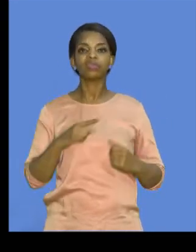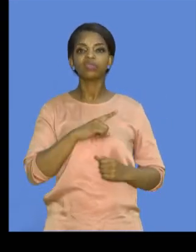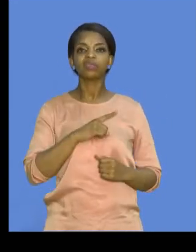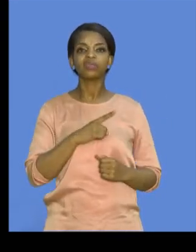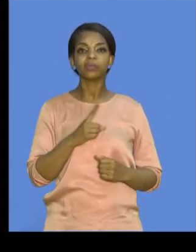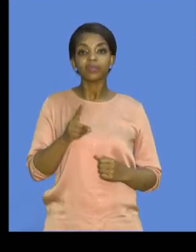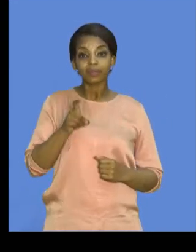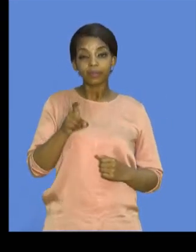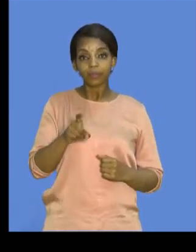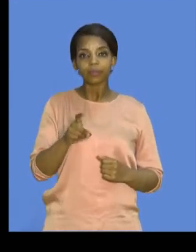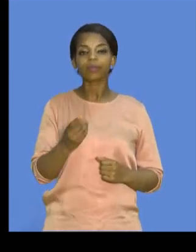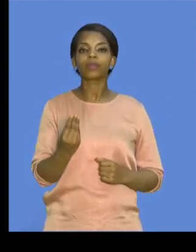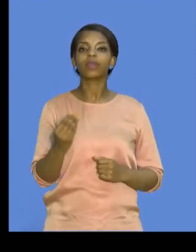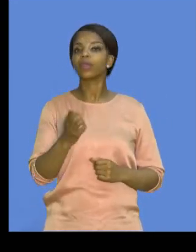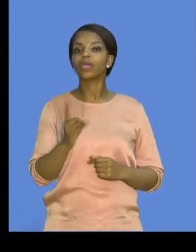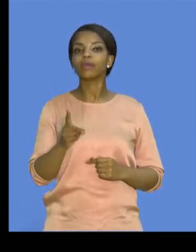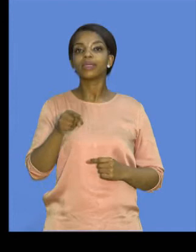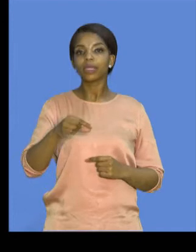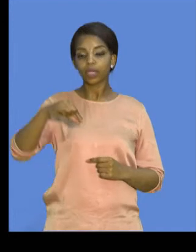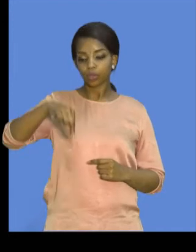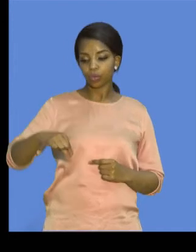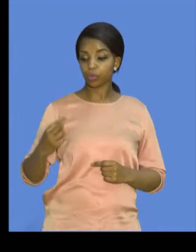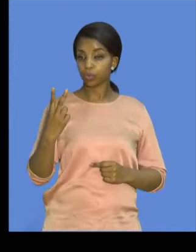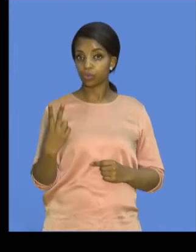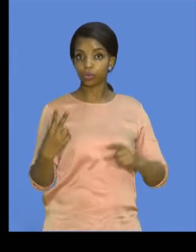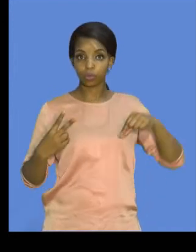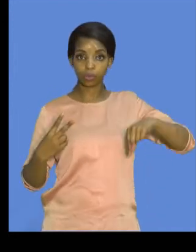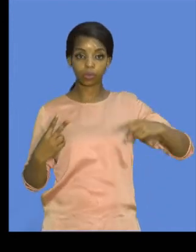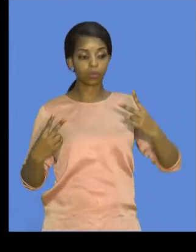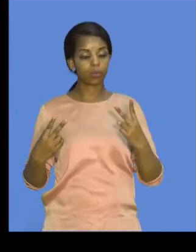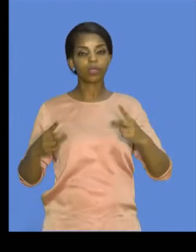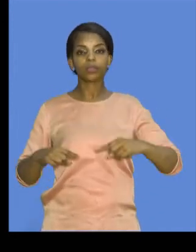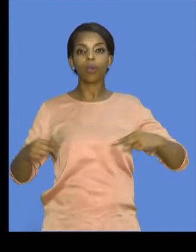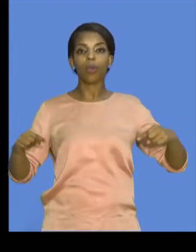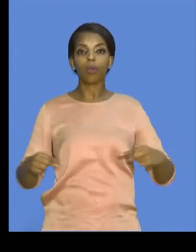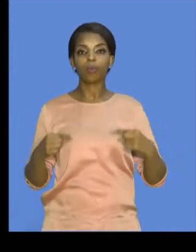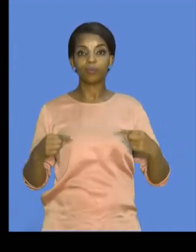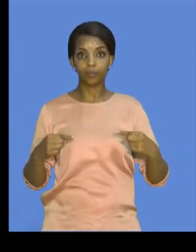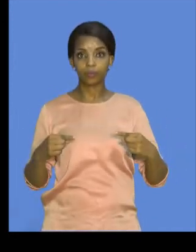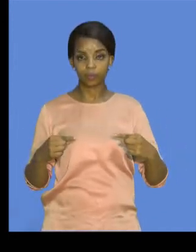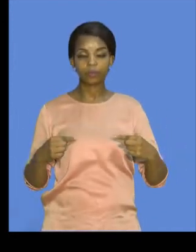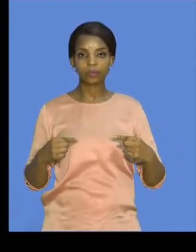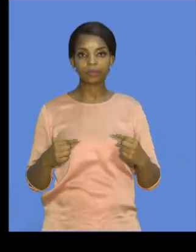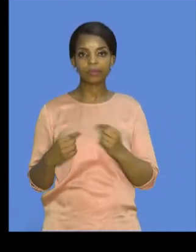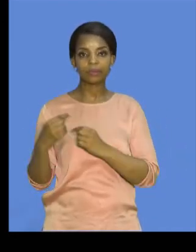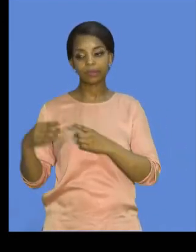on Q2 by Q1 is actually in the other direction. So the direction in terms of vectors is